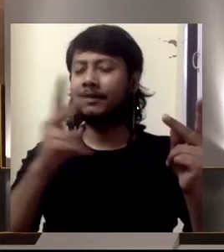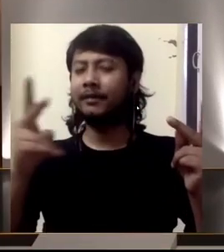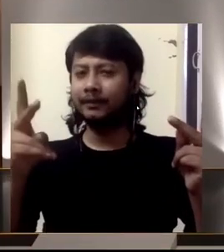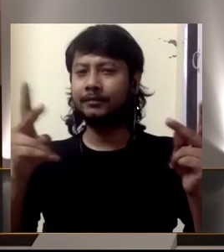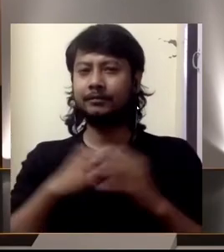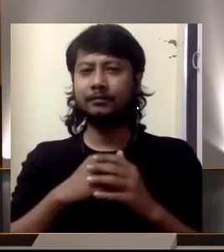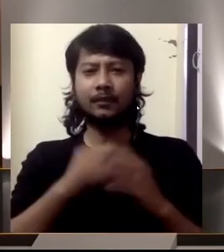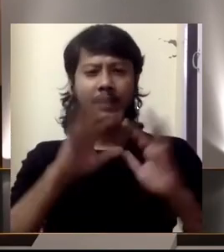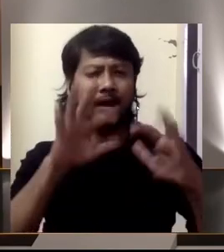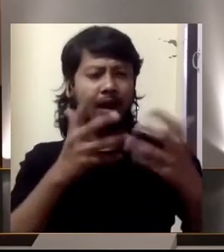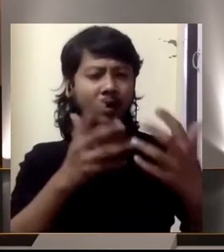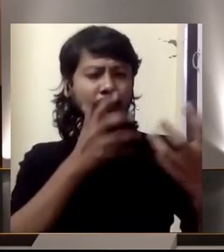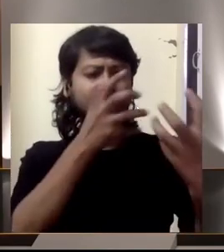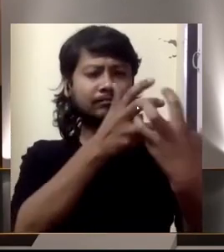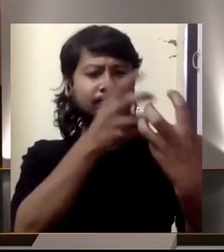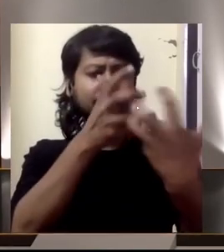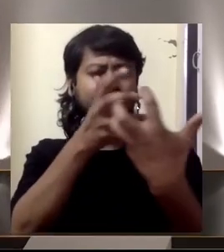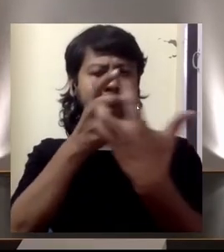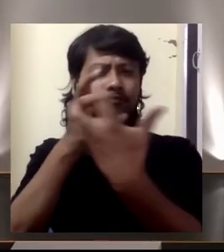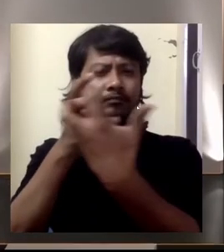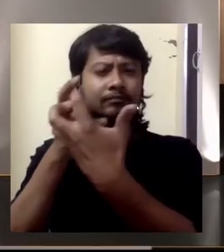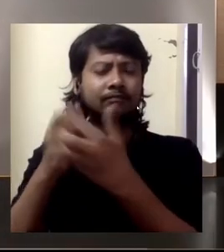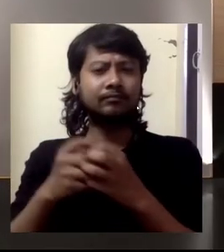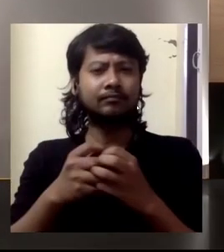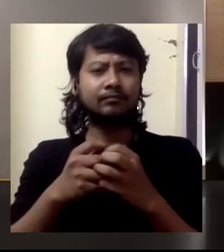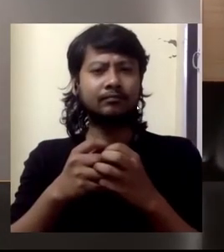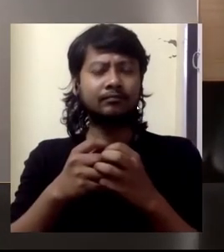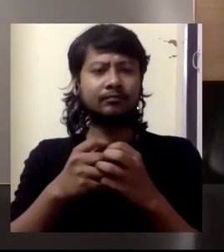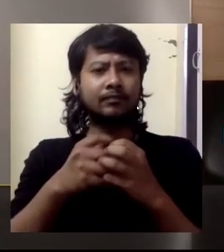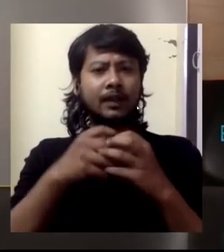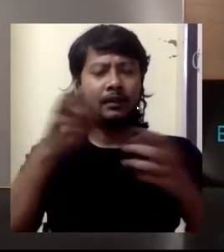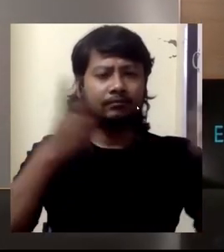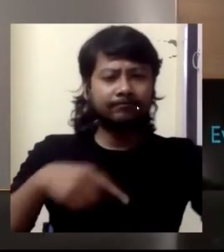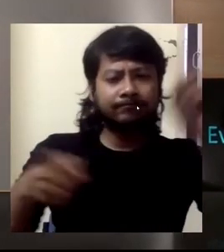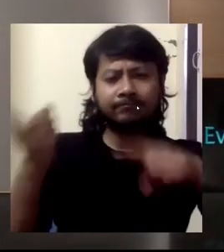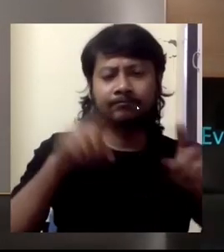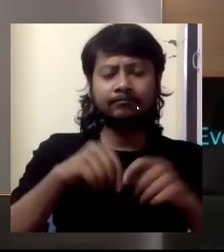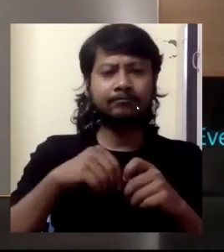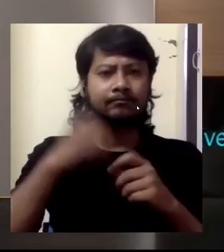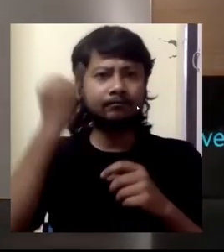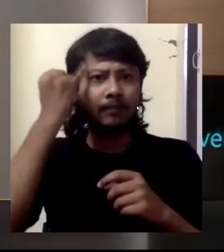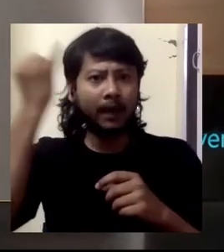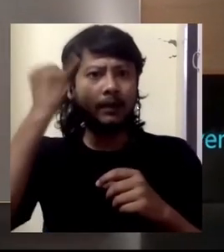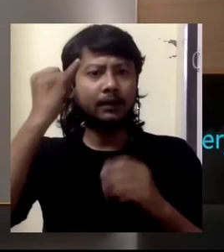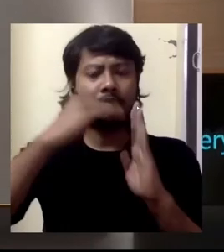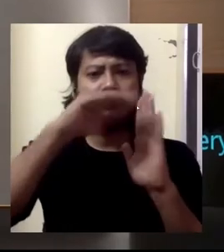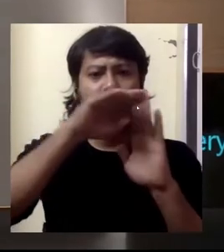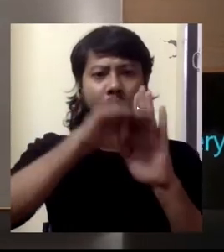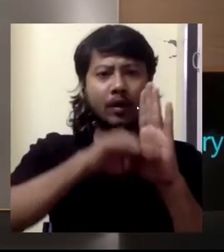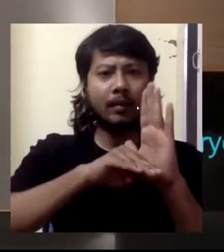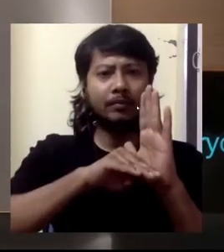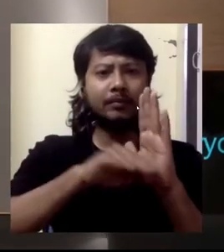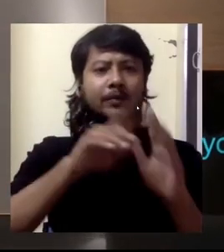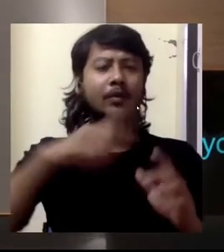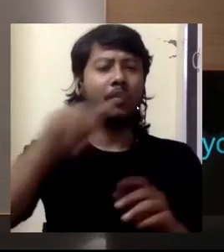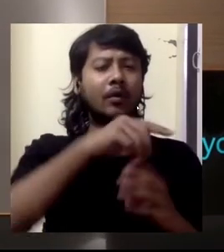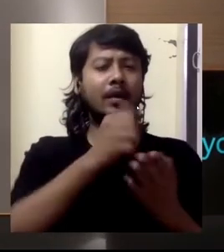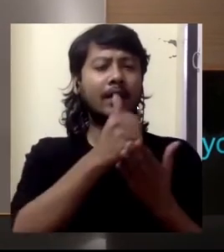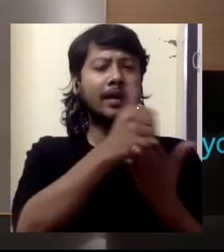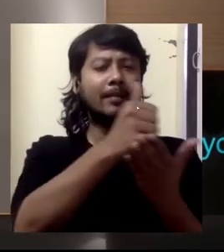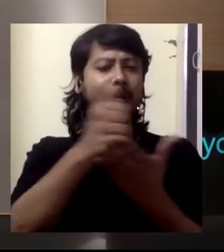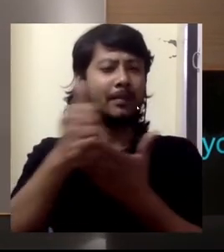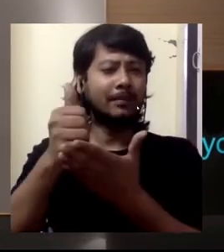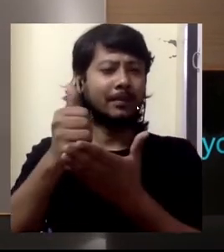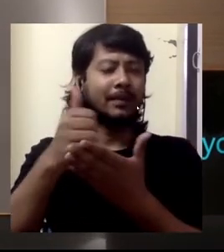solutions and strategies and ideas that can bring it home for each one of us? I'll start with my own journey.